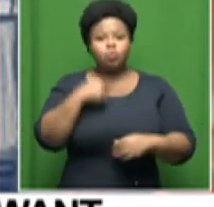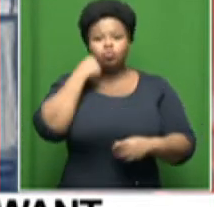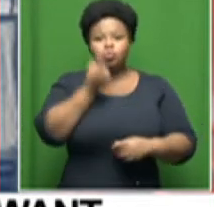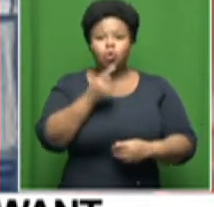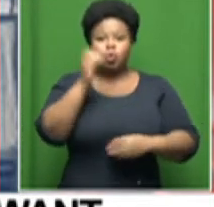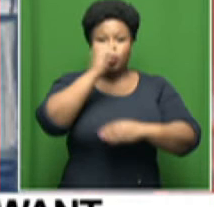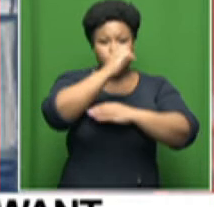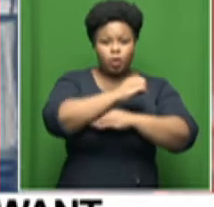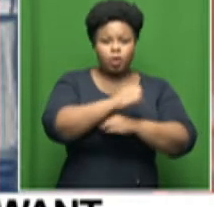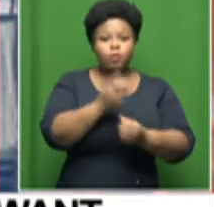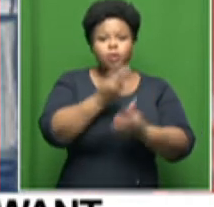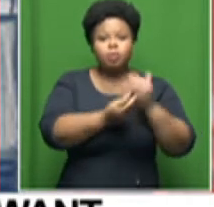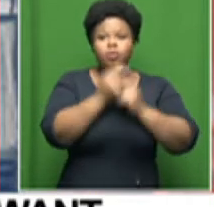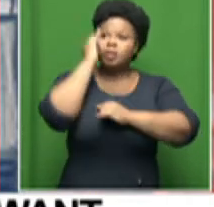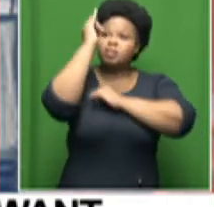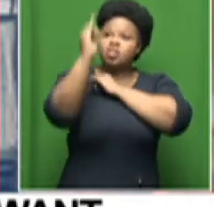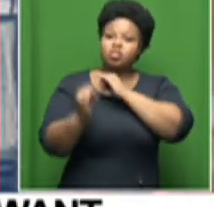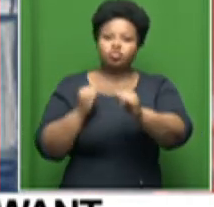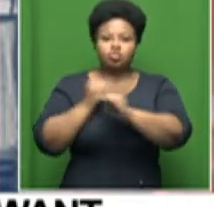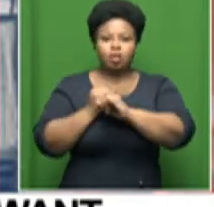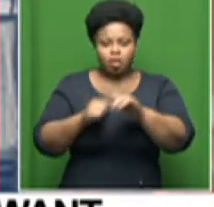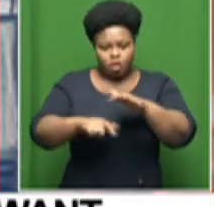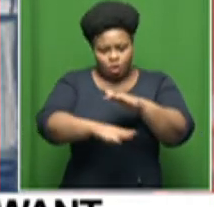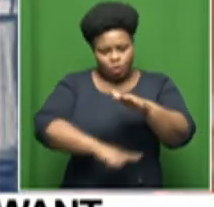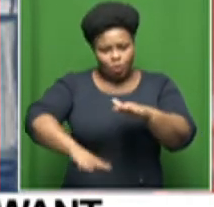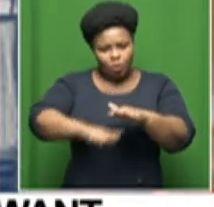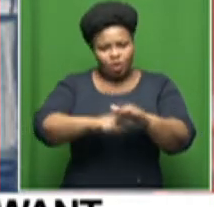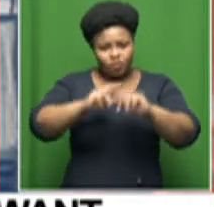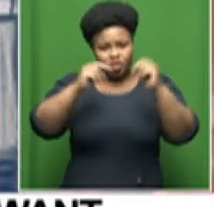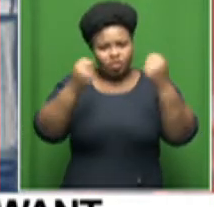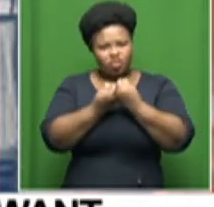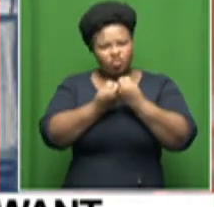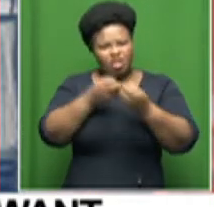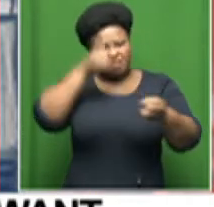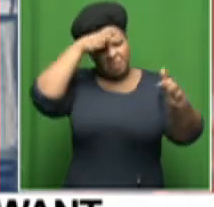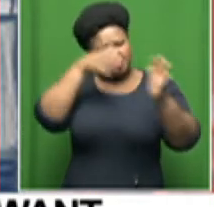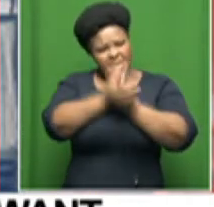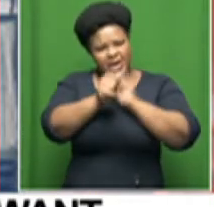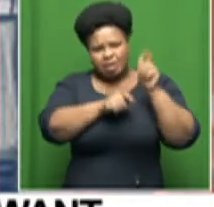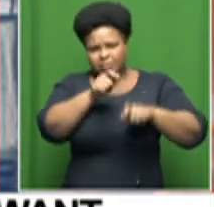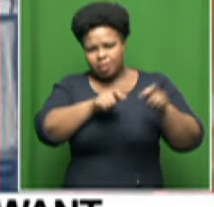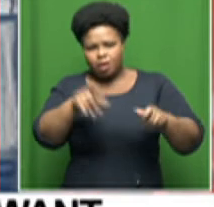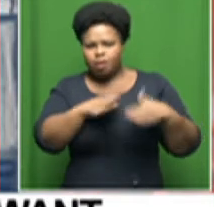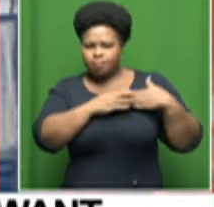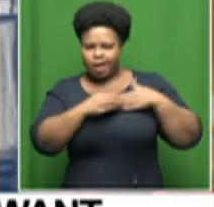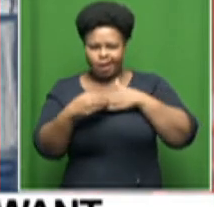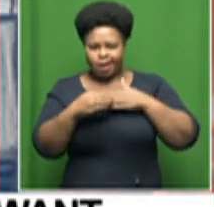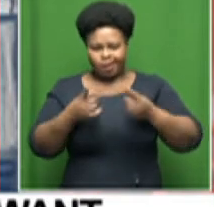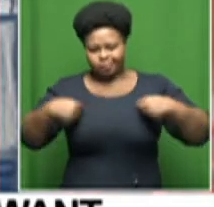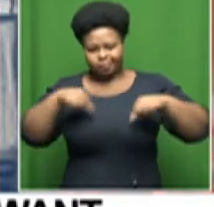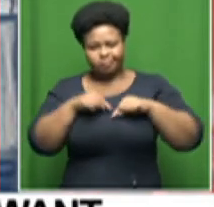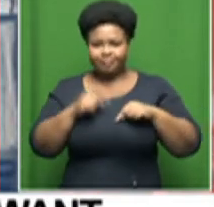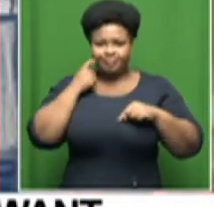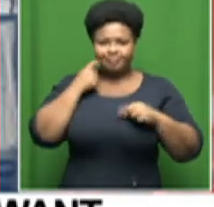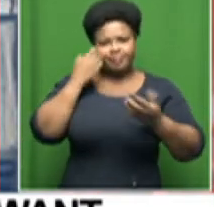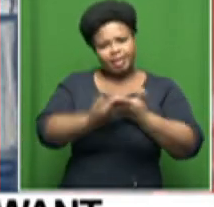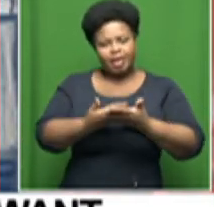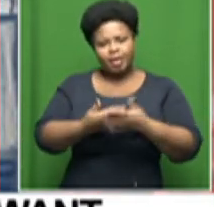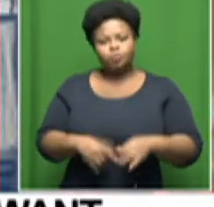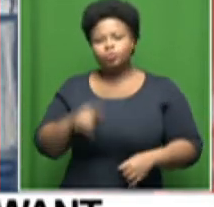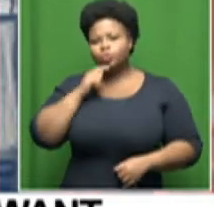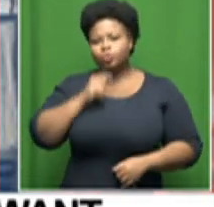evening with both international as well as our local national expertise to kind of help guide us in providing